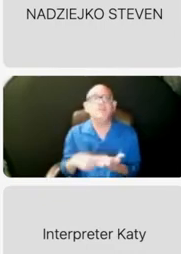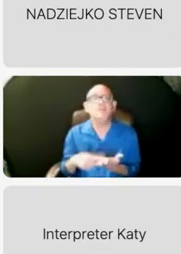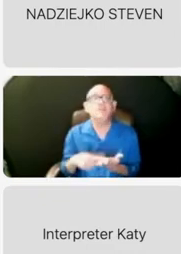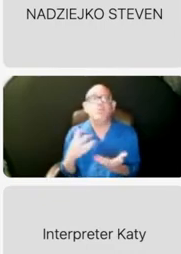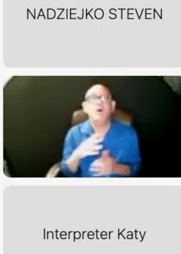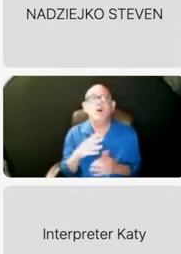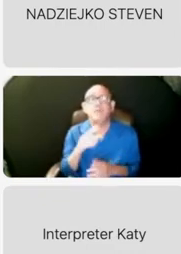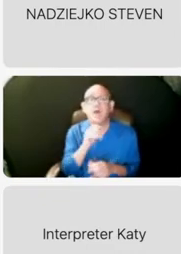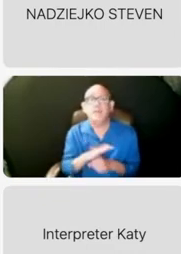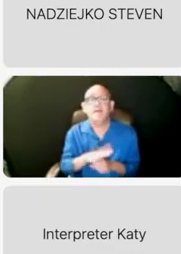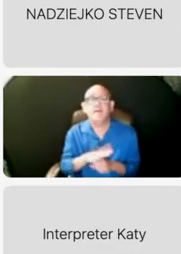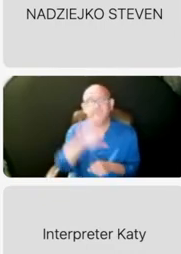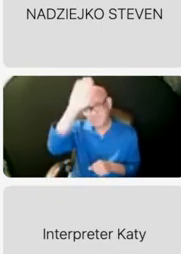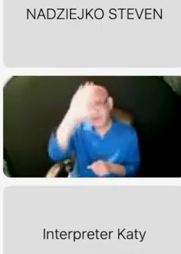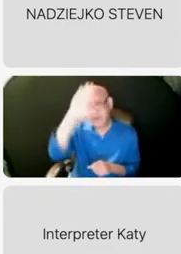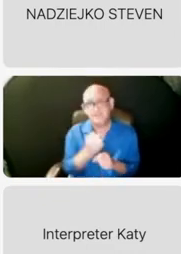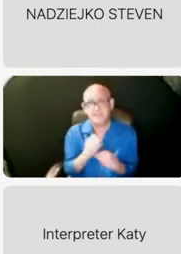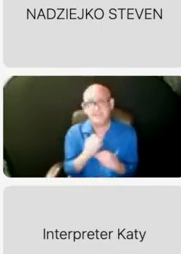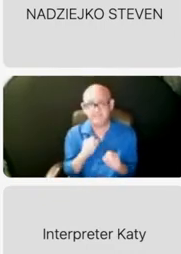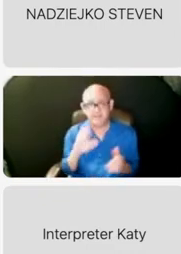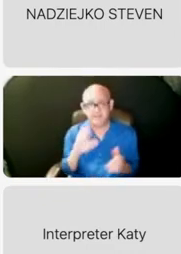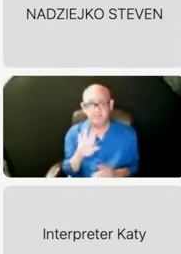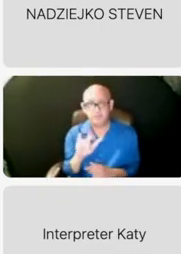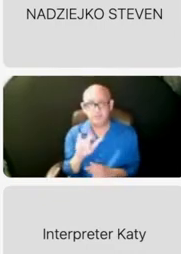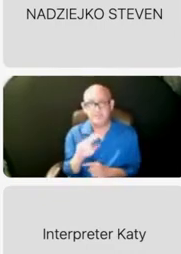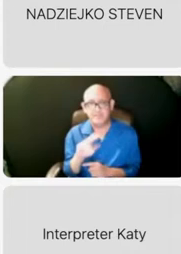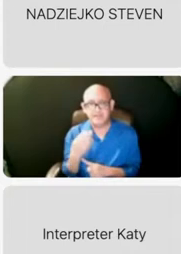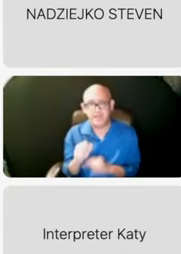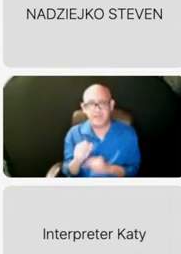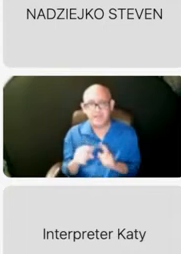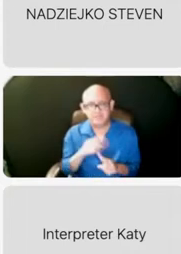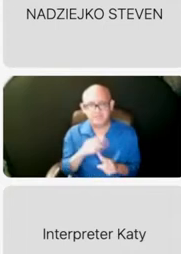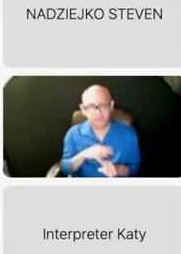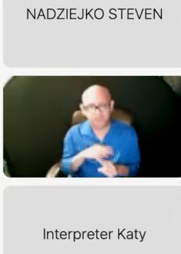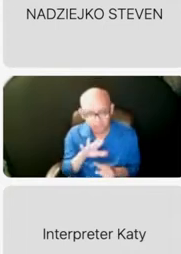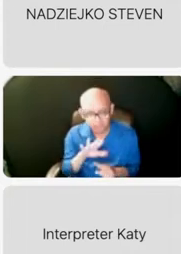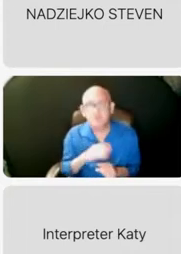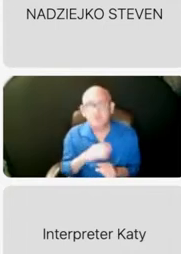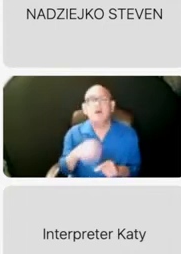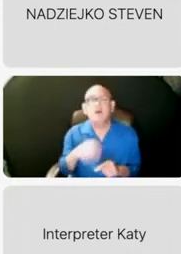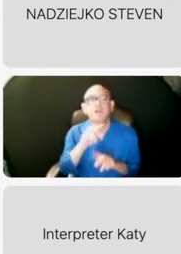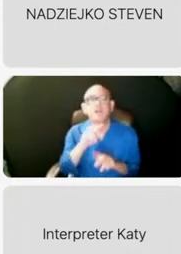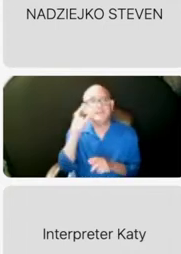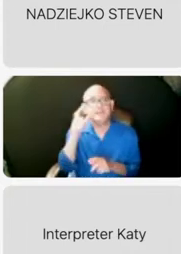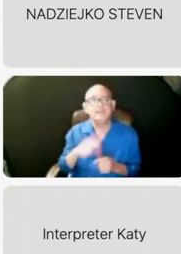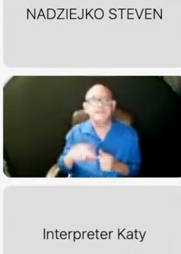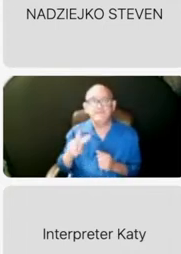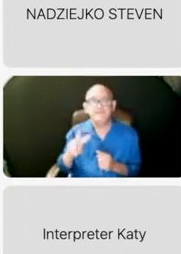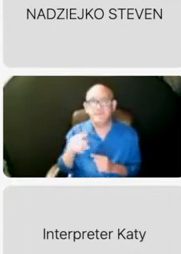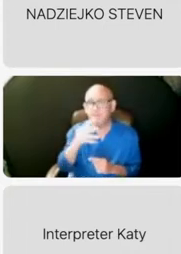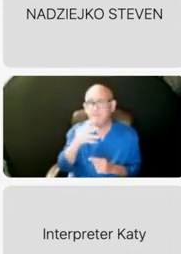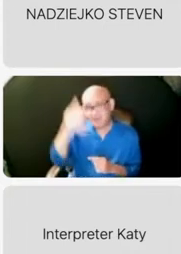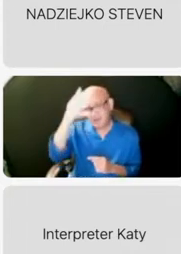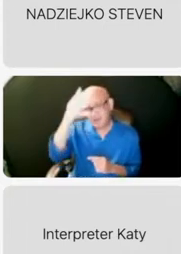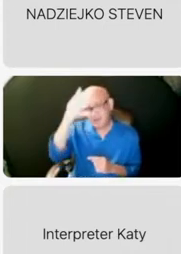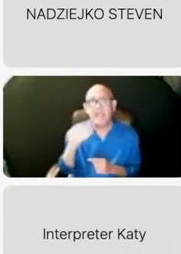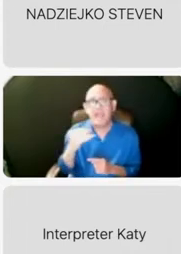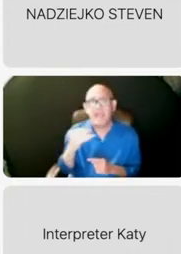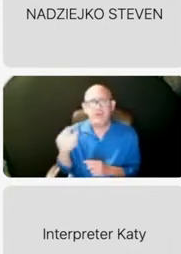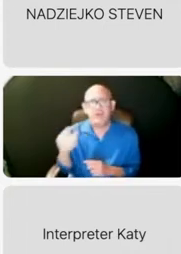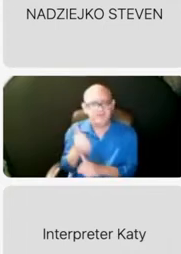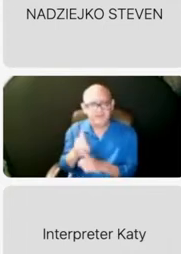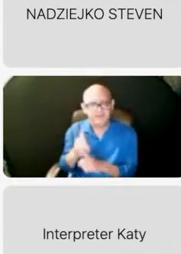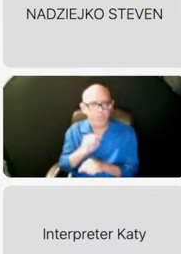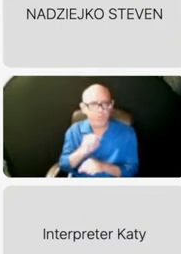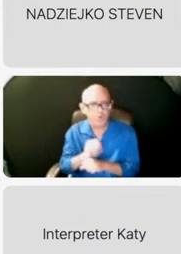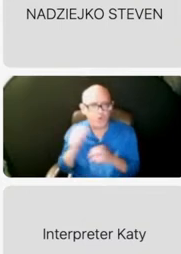bloomington high school i saw mr roman for the first time but listen to ms villa as a parent and employee it's just an embarrassment the thing is you guys have to understand i've probably said